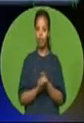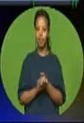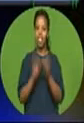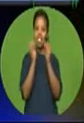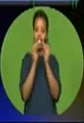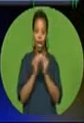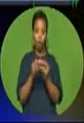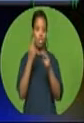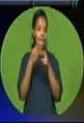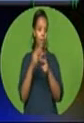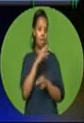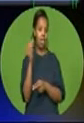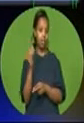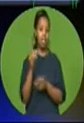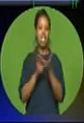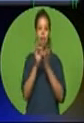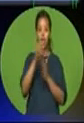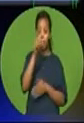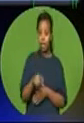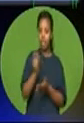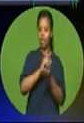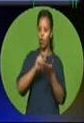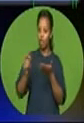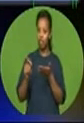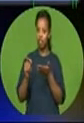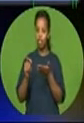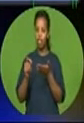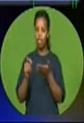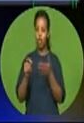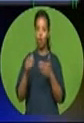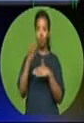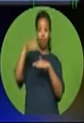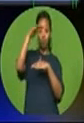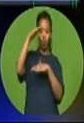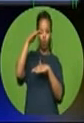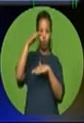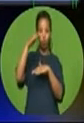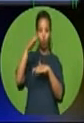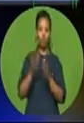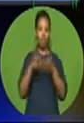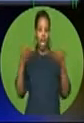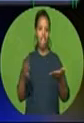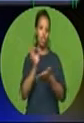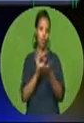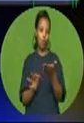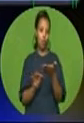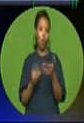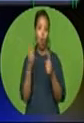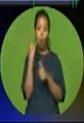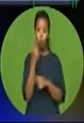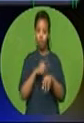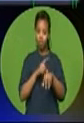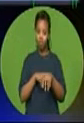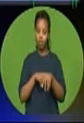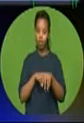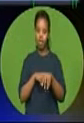The account name and number must be written on the top of a ledger form. Once an